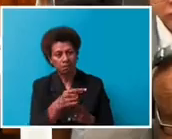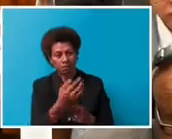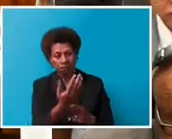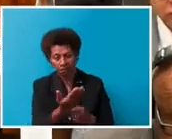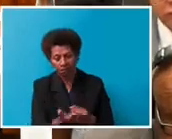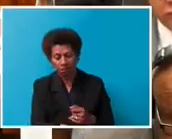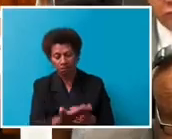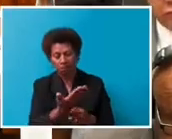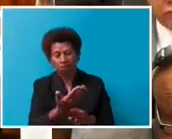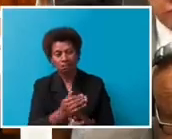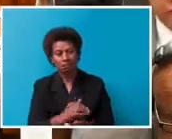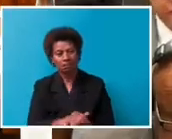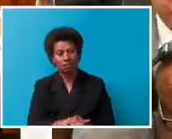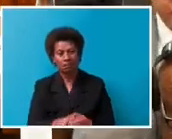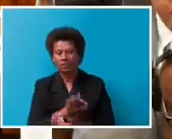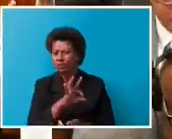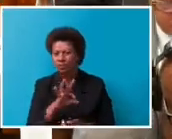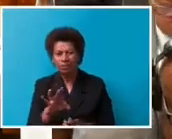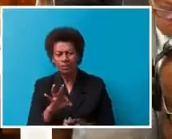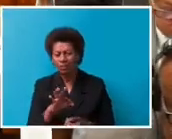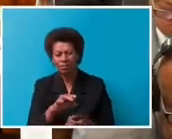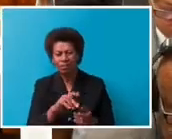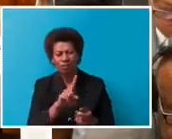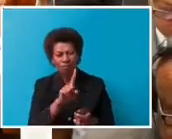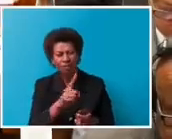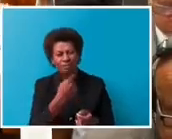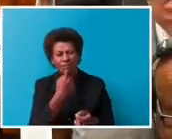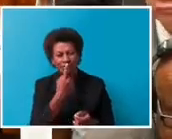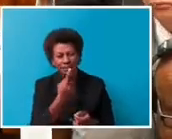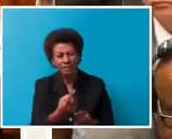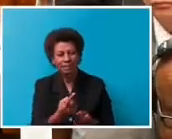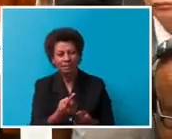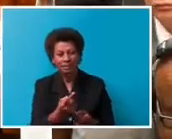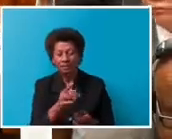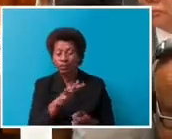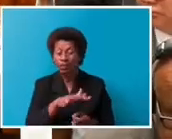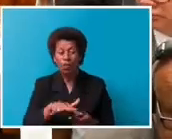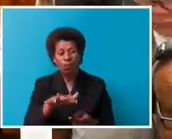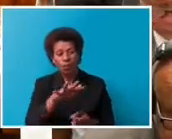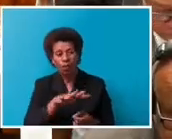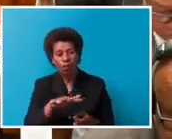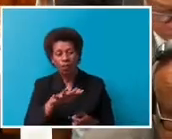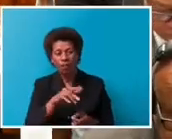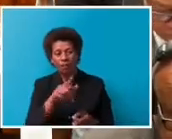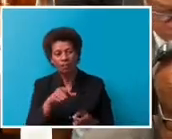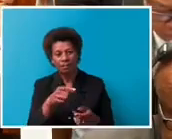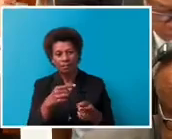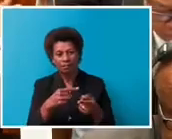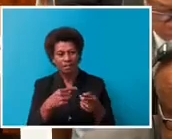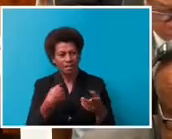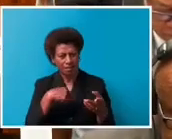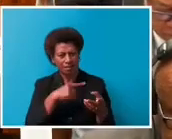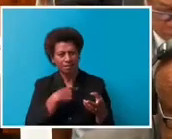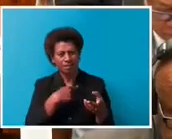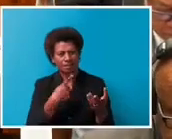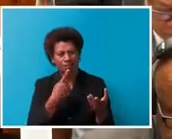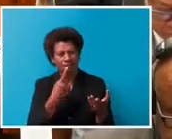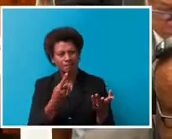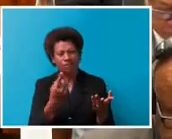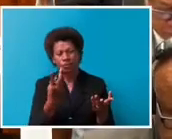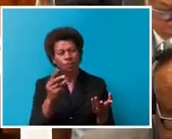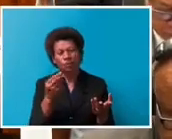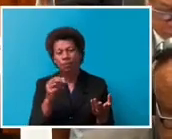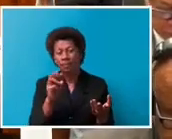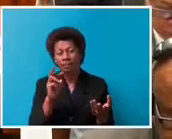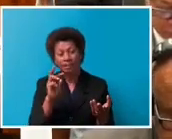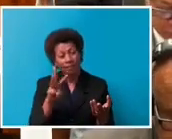said. Not one of them have talked about all the measures that we had in the